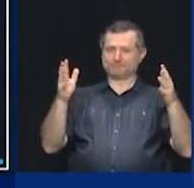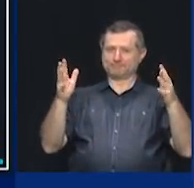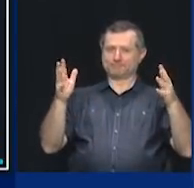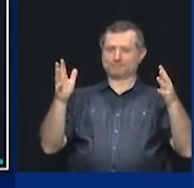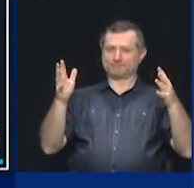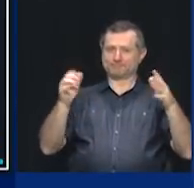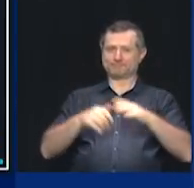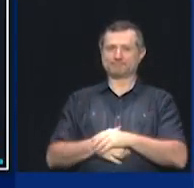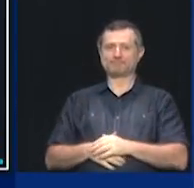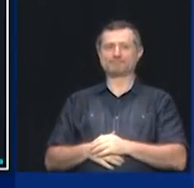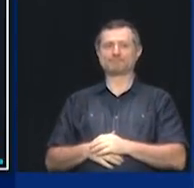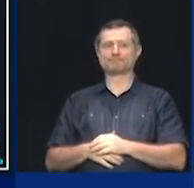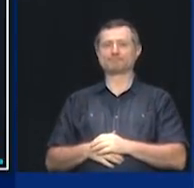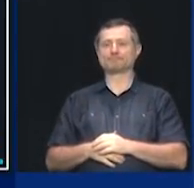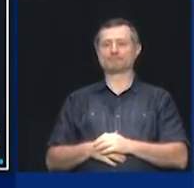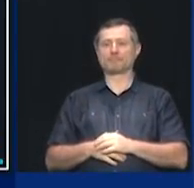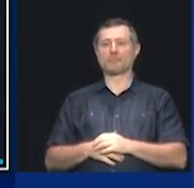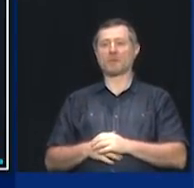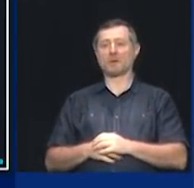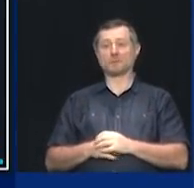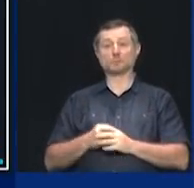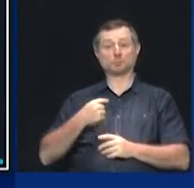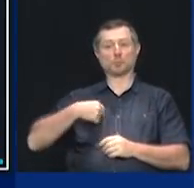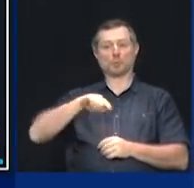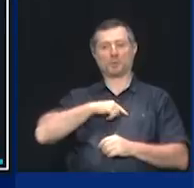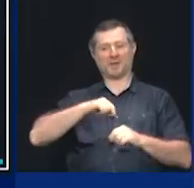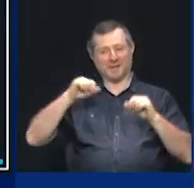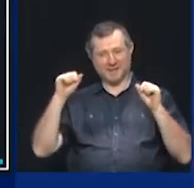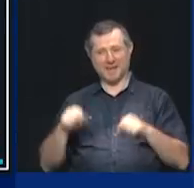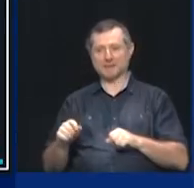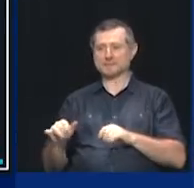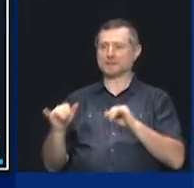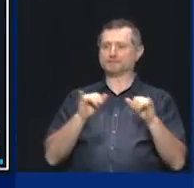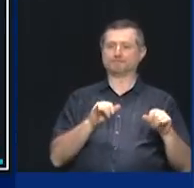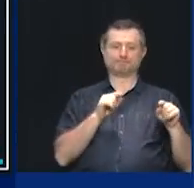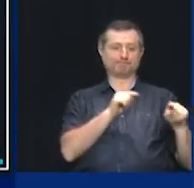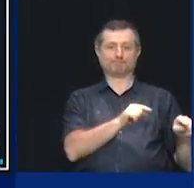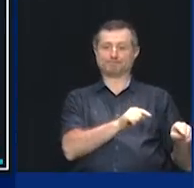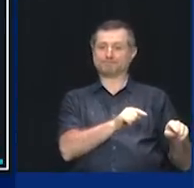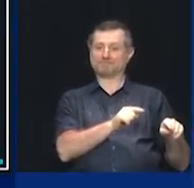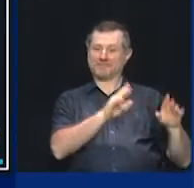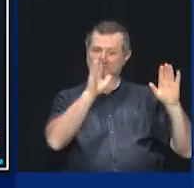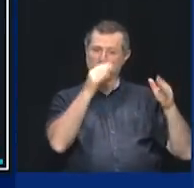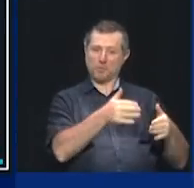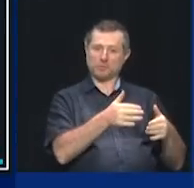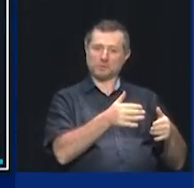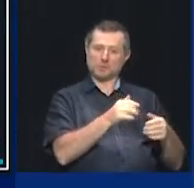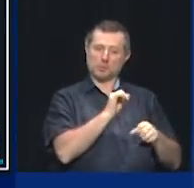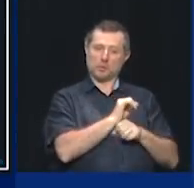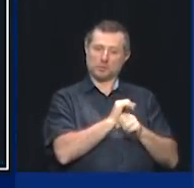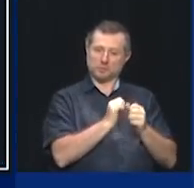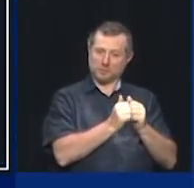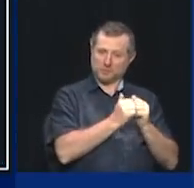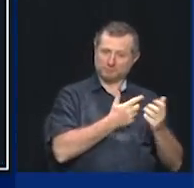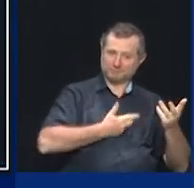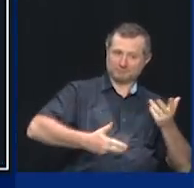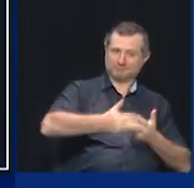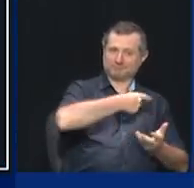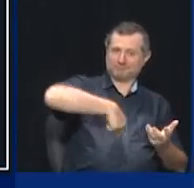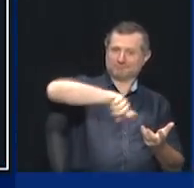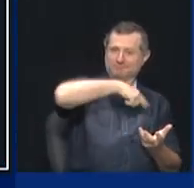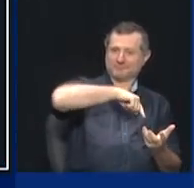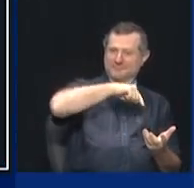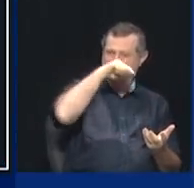That's what we can do when we focus and we all work together and we say we have to get this